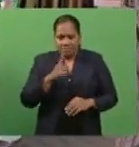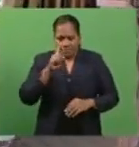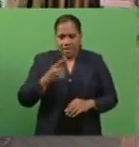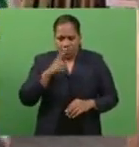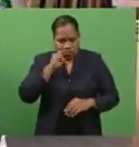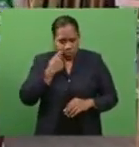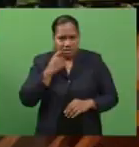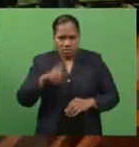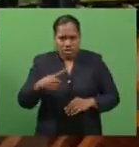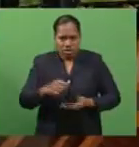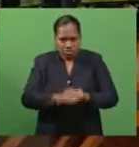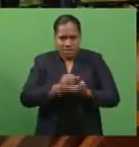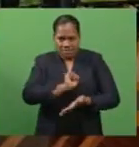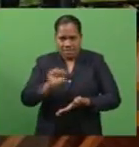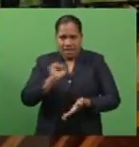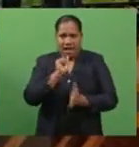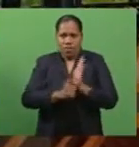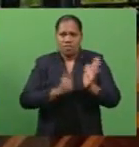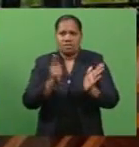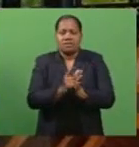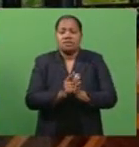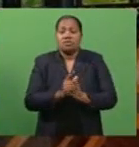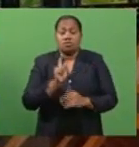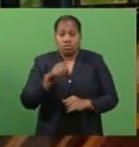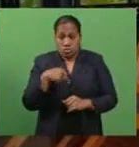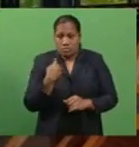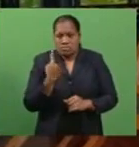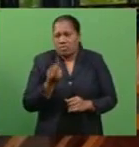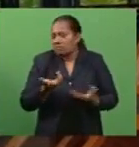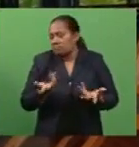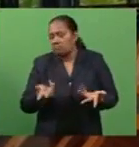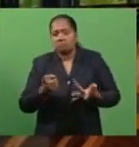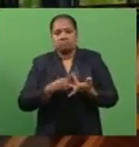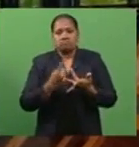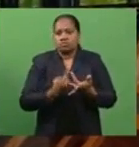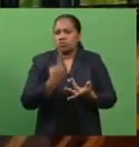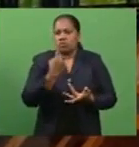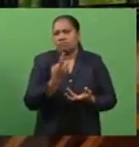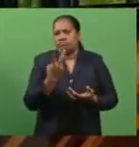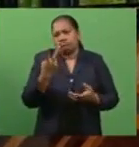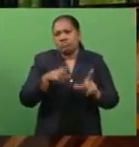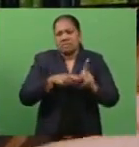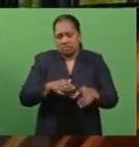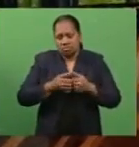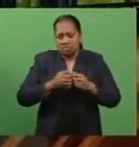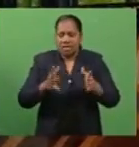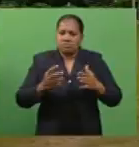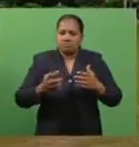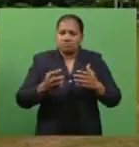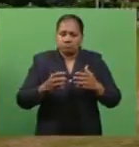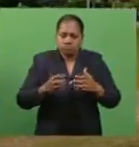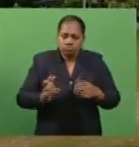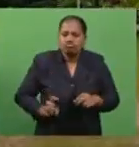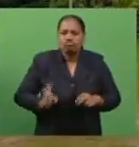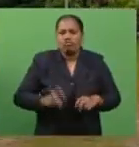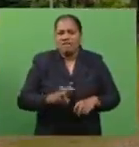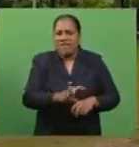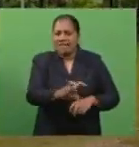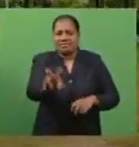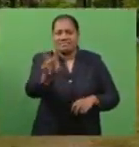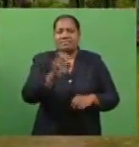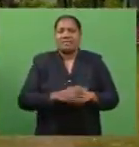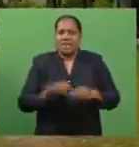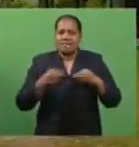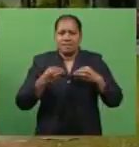cases disappear tomorrow, it will take another year or two for people to start traveling and business to flourish again. Pranita